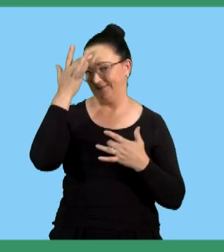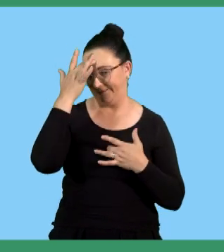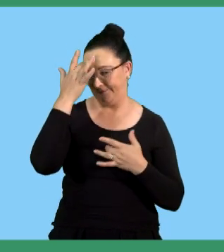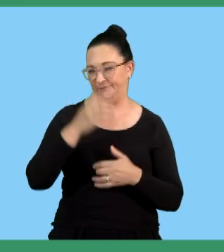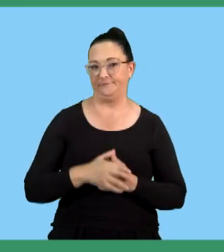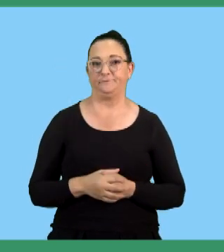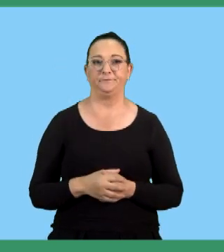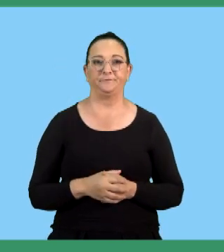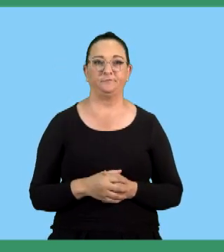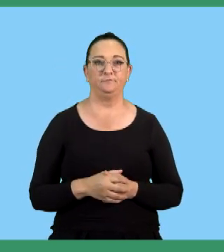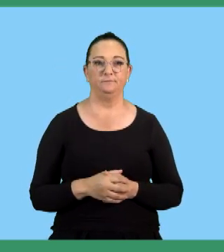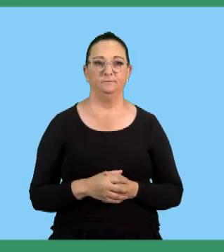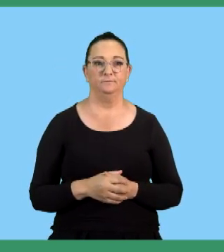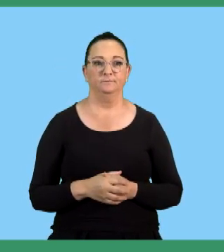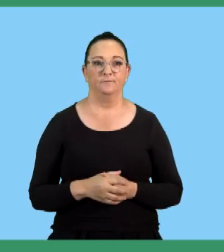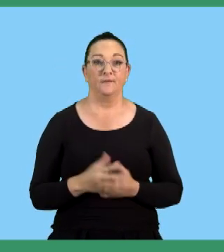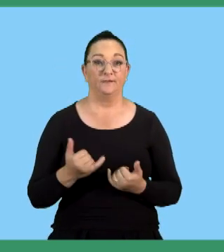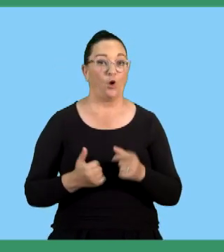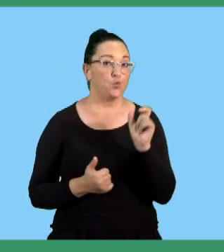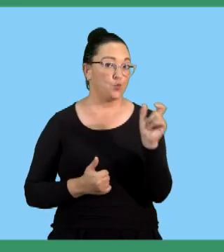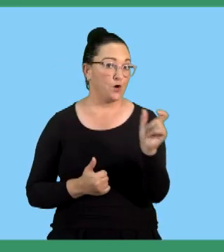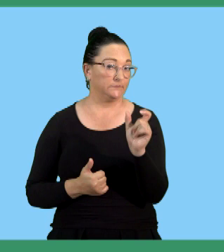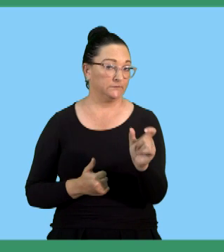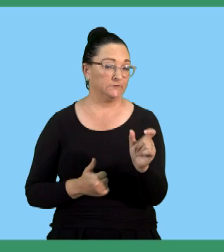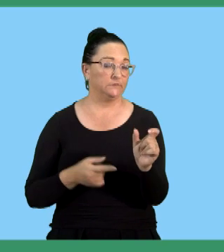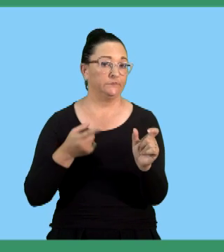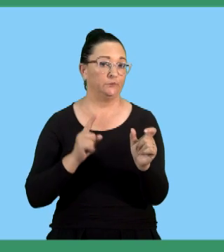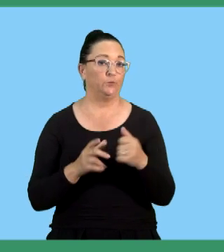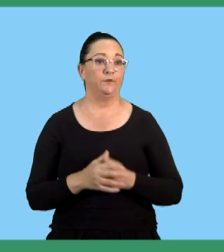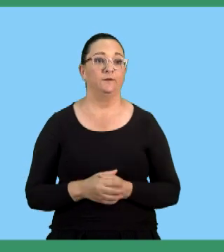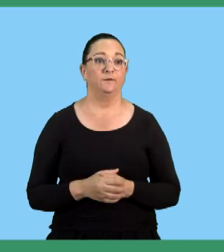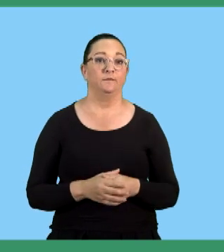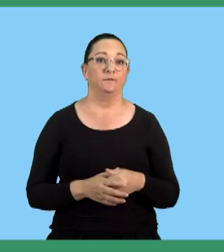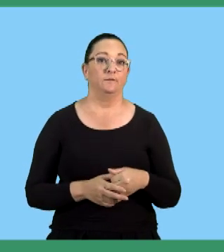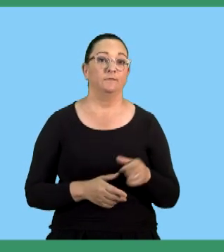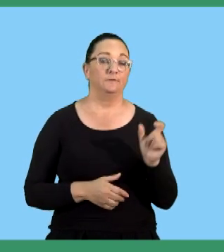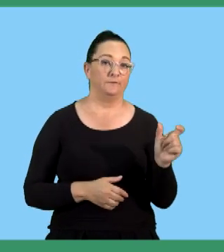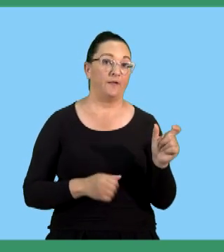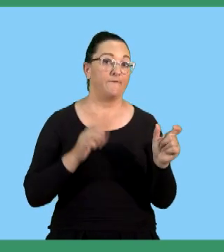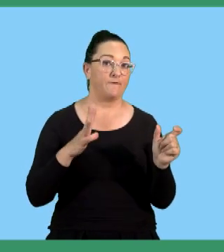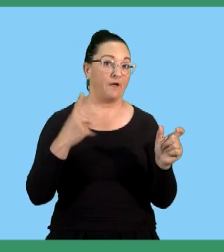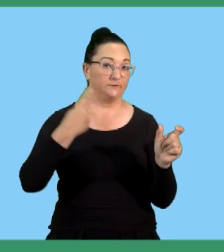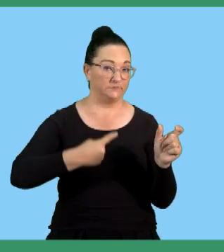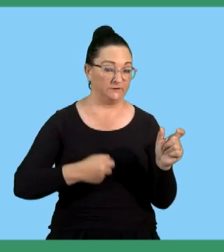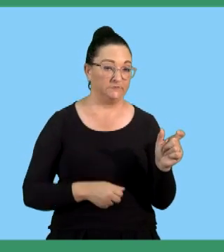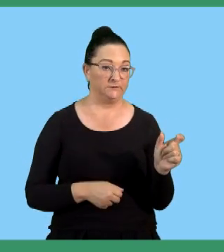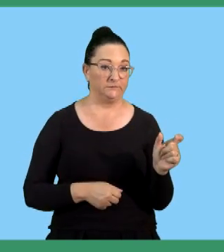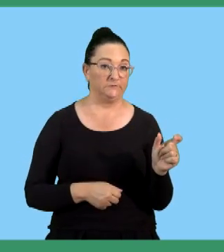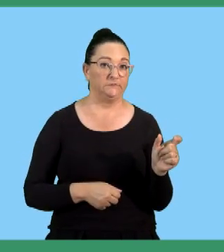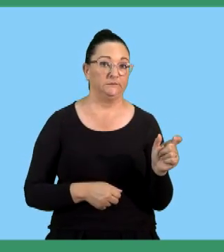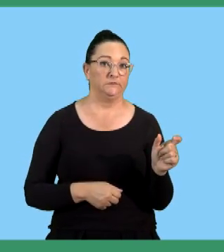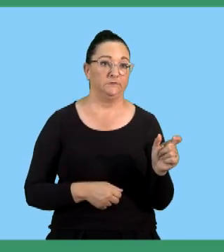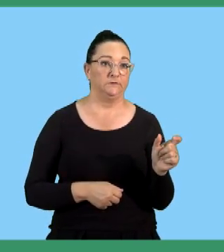is also another keyword, or we've got keywords rather. So you are given 5 days, even though you have, maybe you can